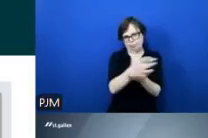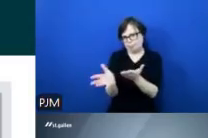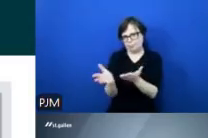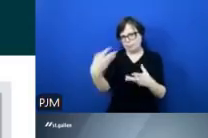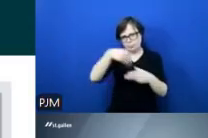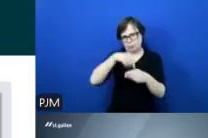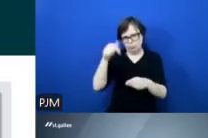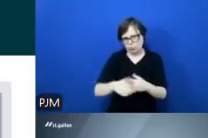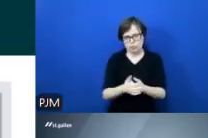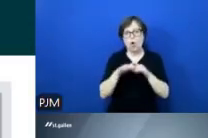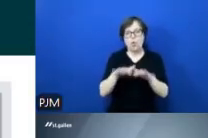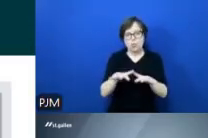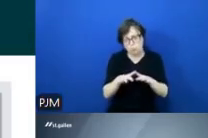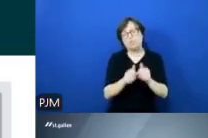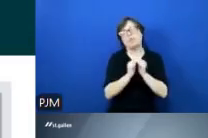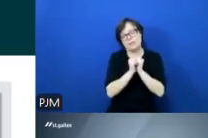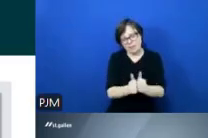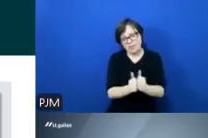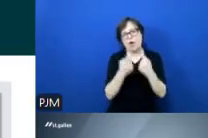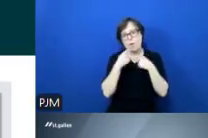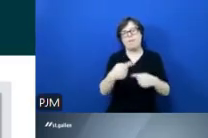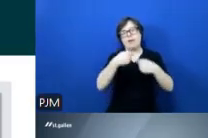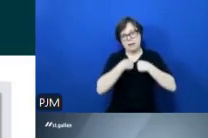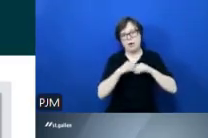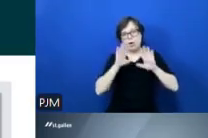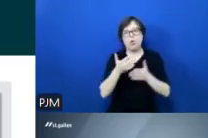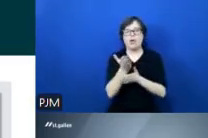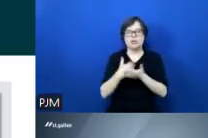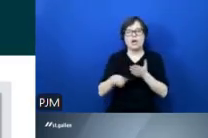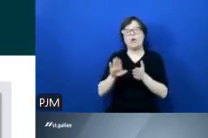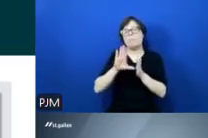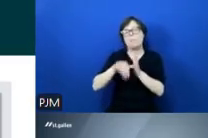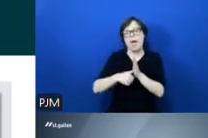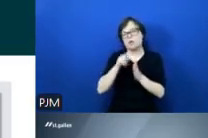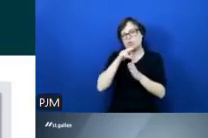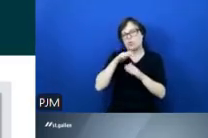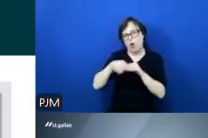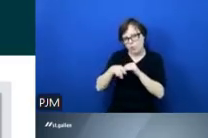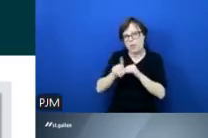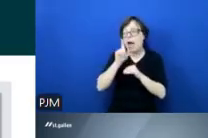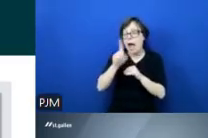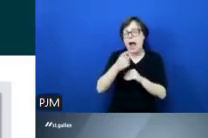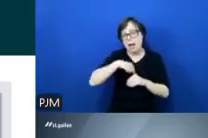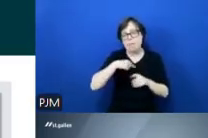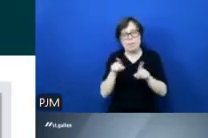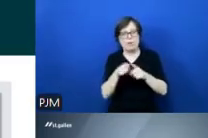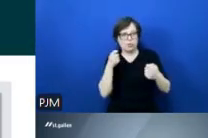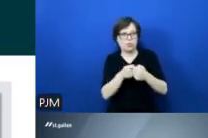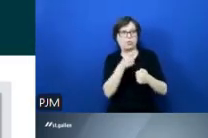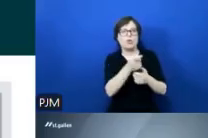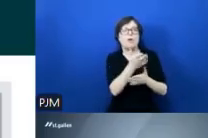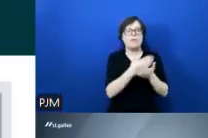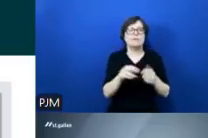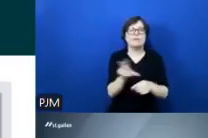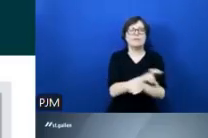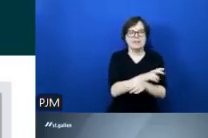of activities are us, I would say, the urban drainage, but we cooperate very